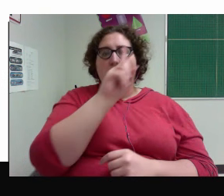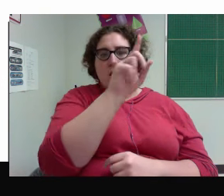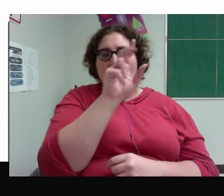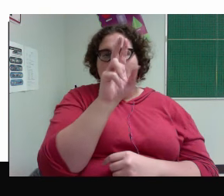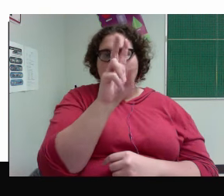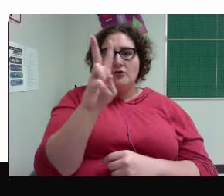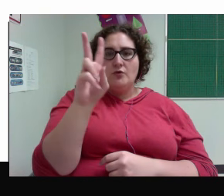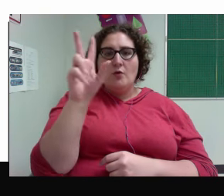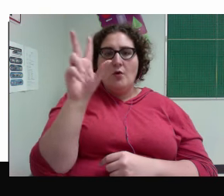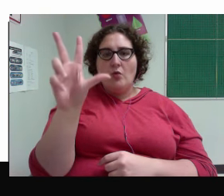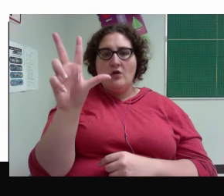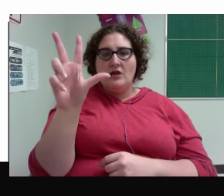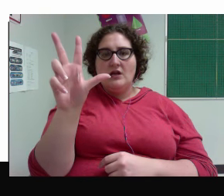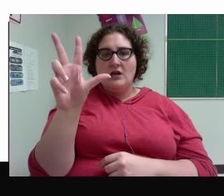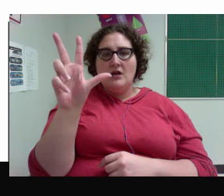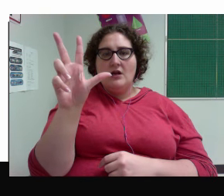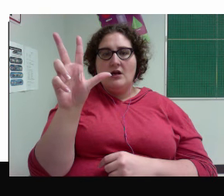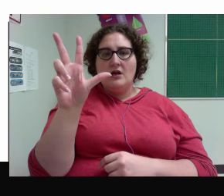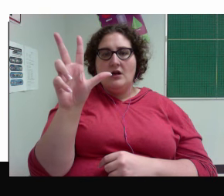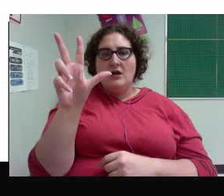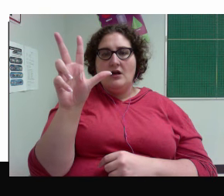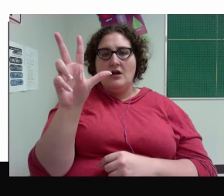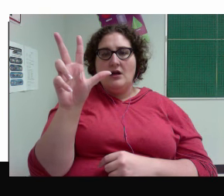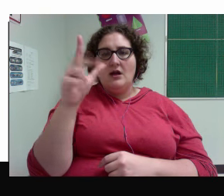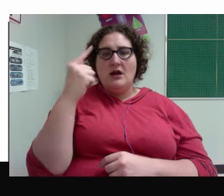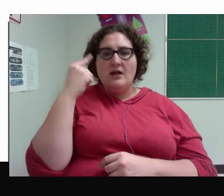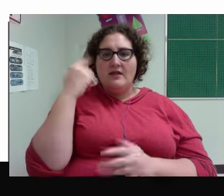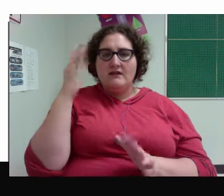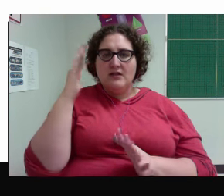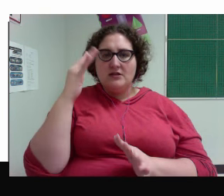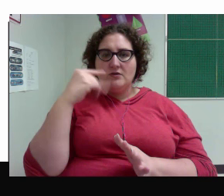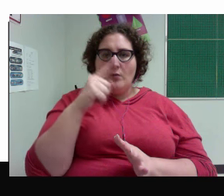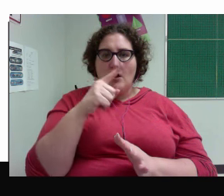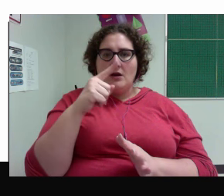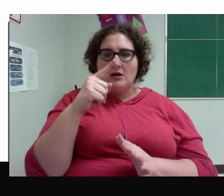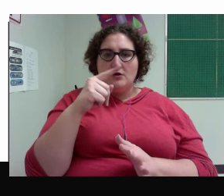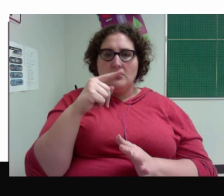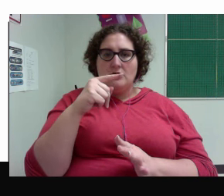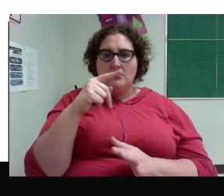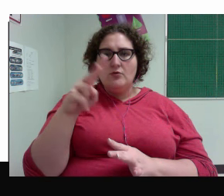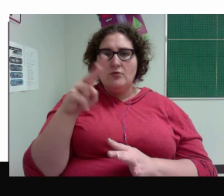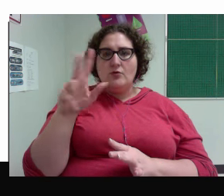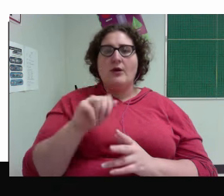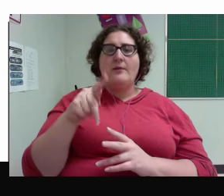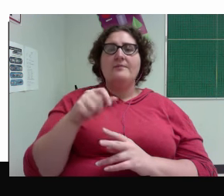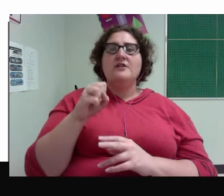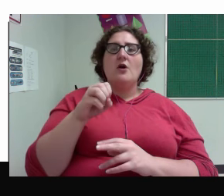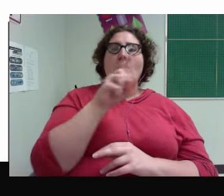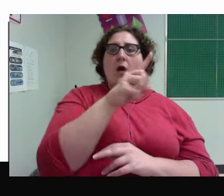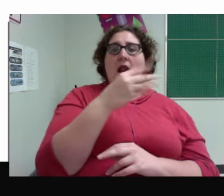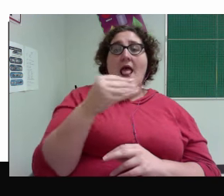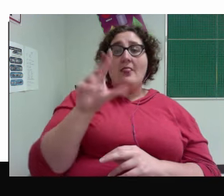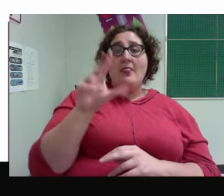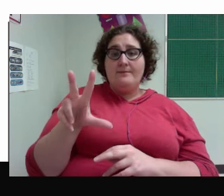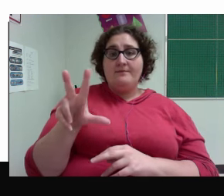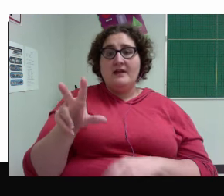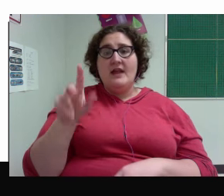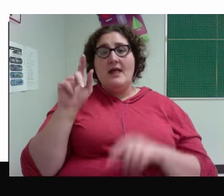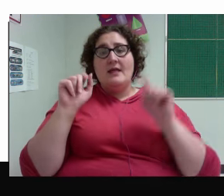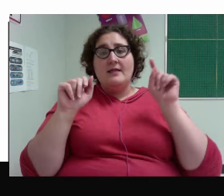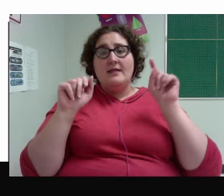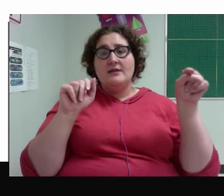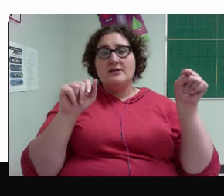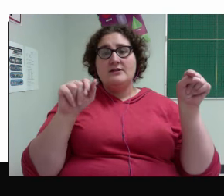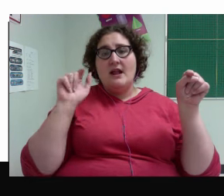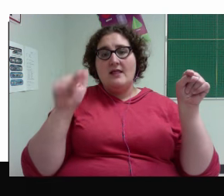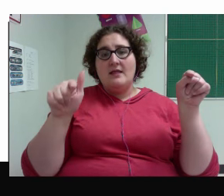2, 3, and I think that's all they labeled. So we want 1 and 3. So how does this angle relate